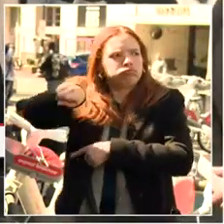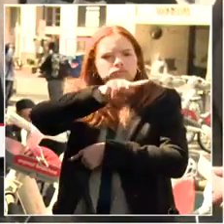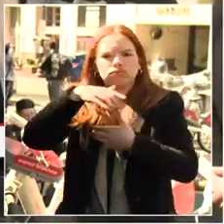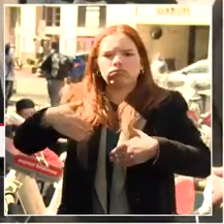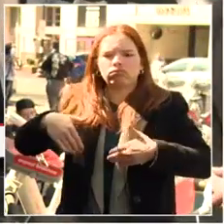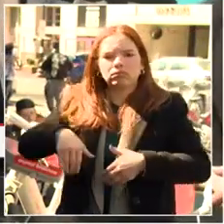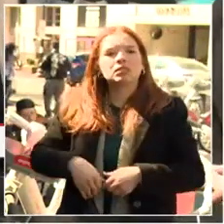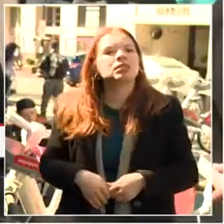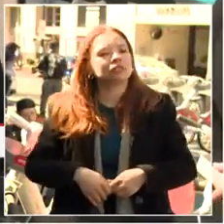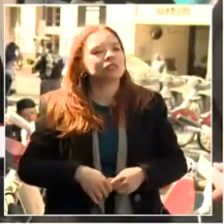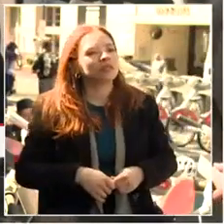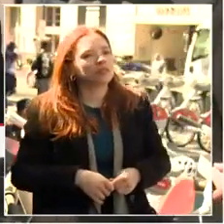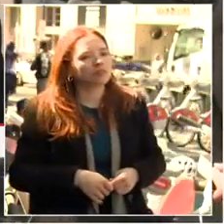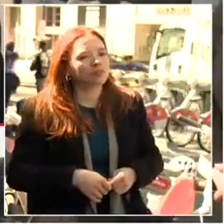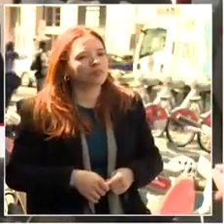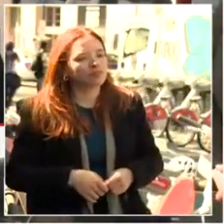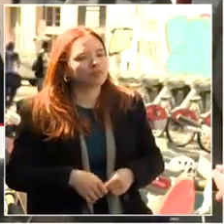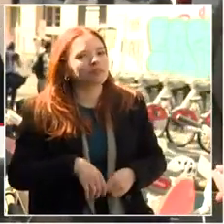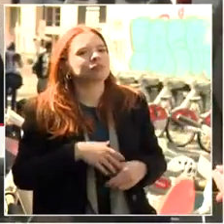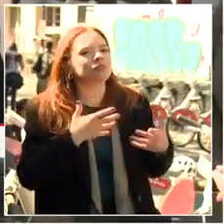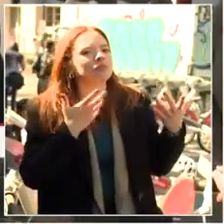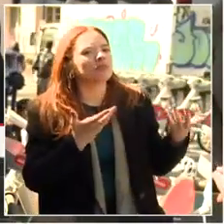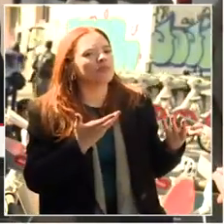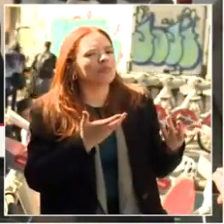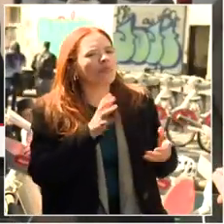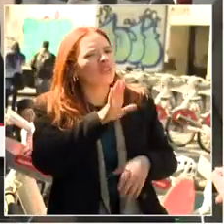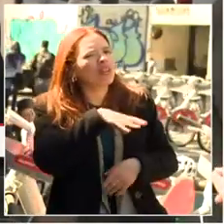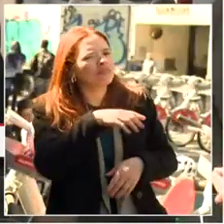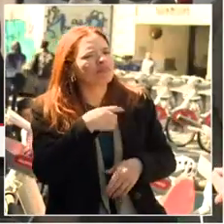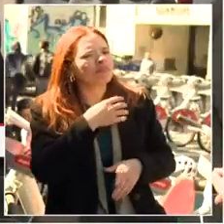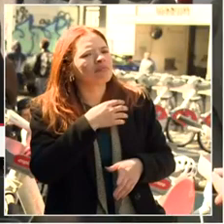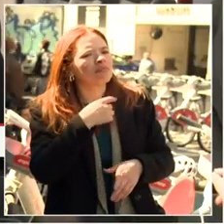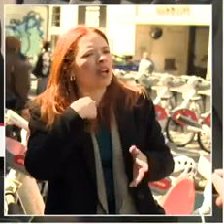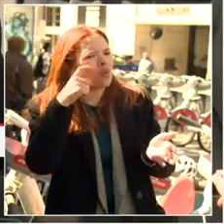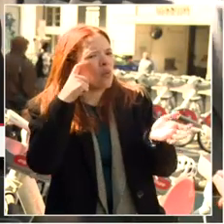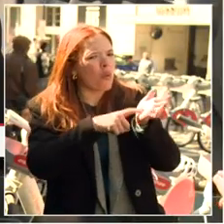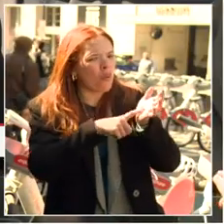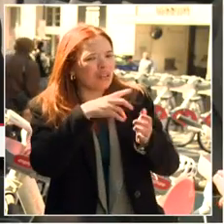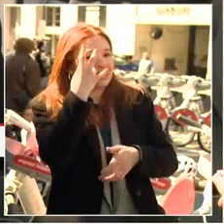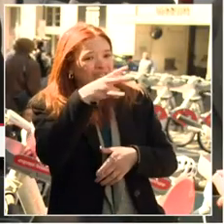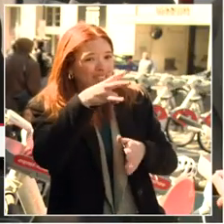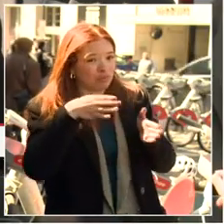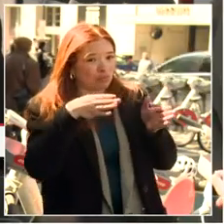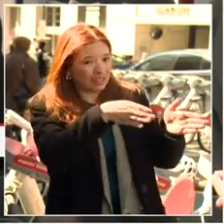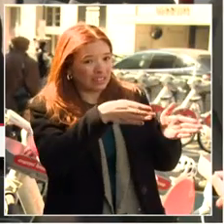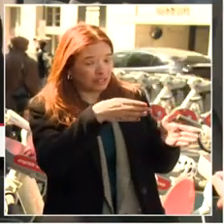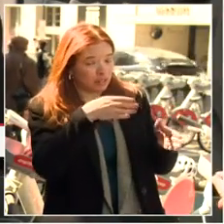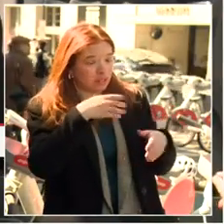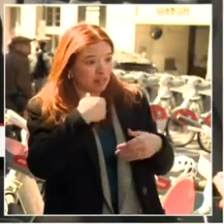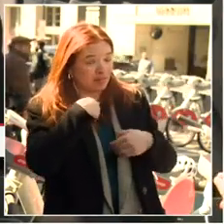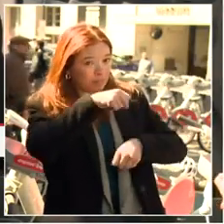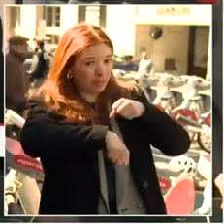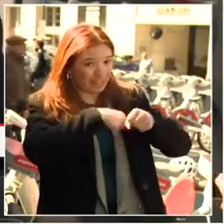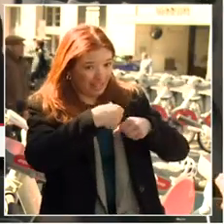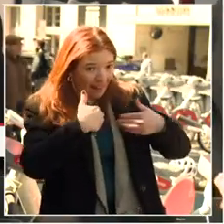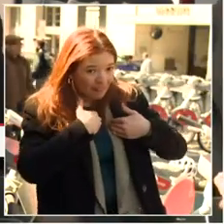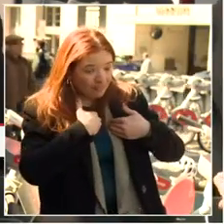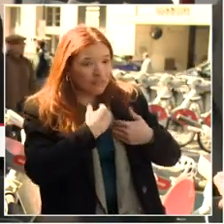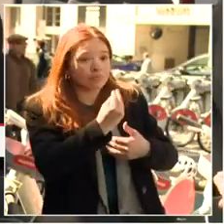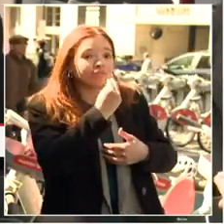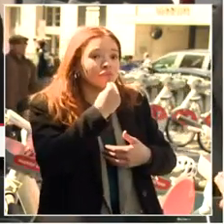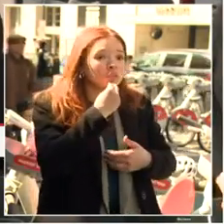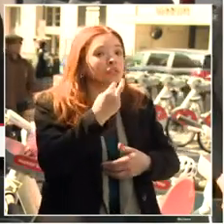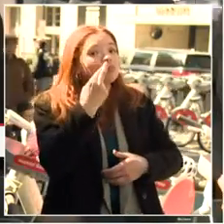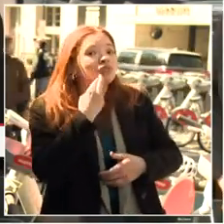example, I've heard that, for example, on 17th Street, you've got the bike lanes, you got streeteries, you got all this. What